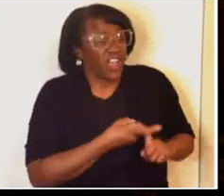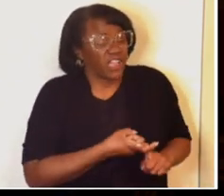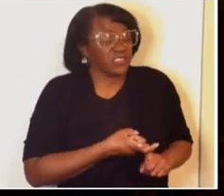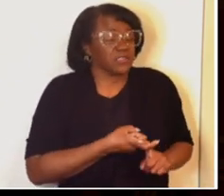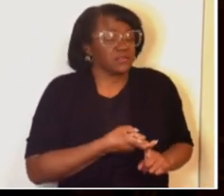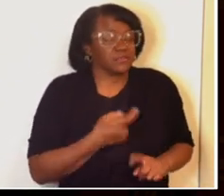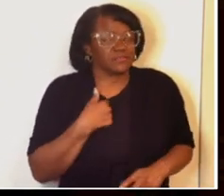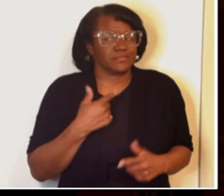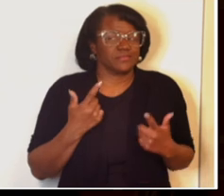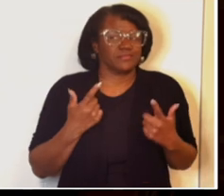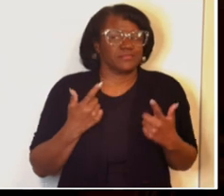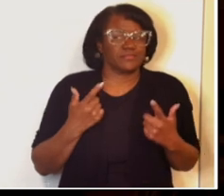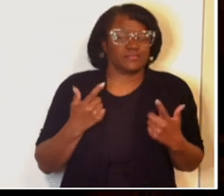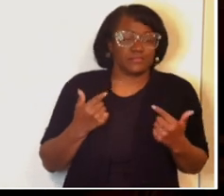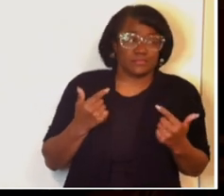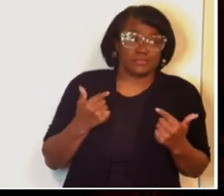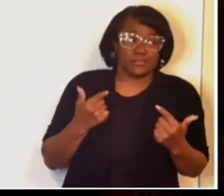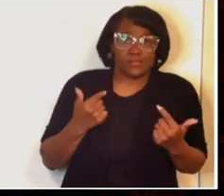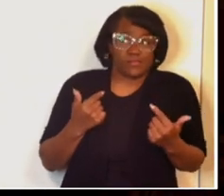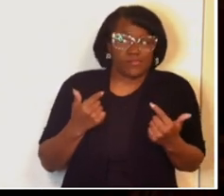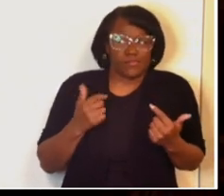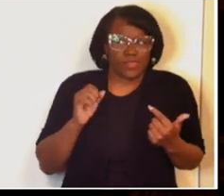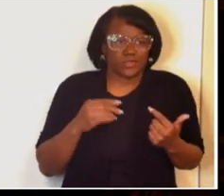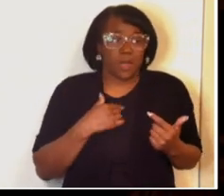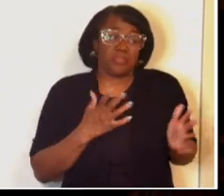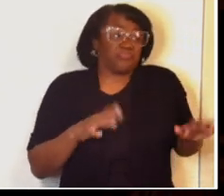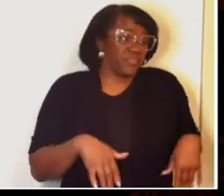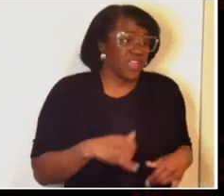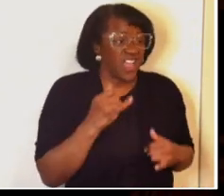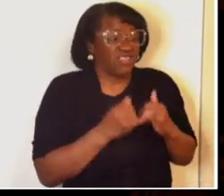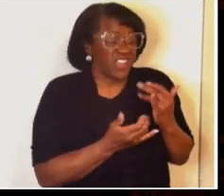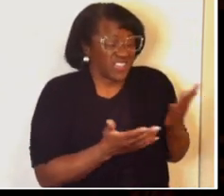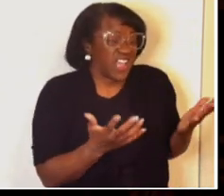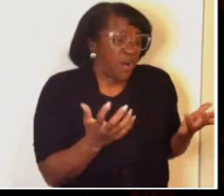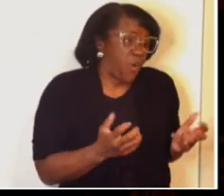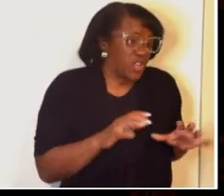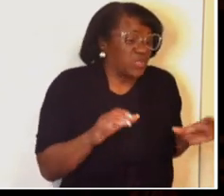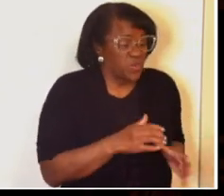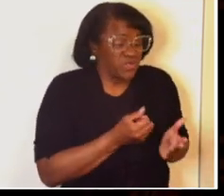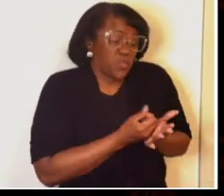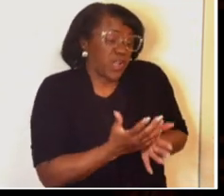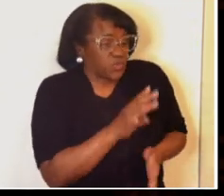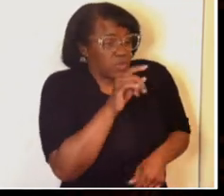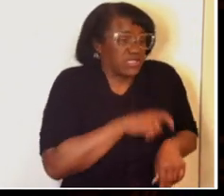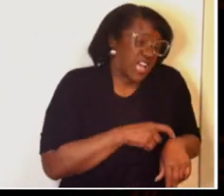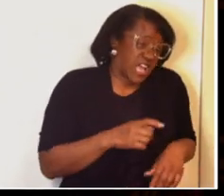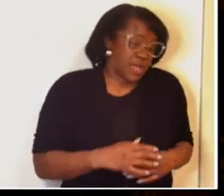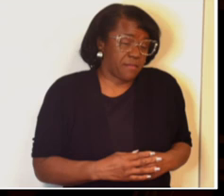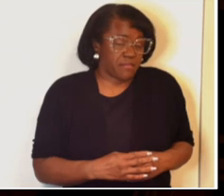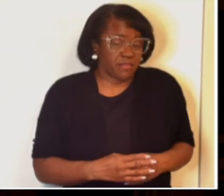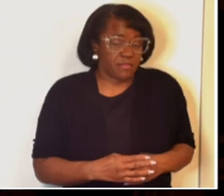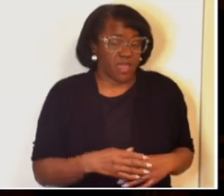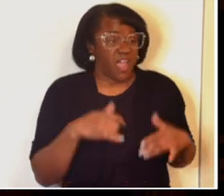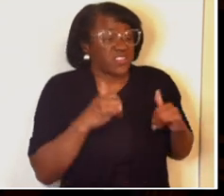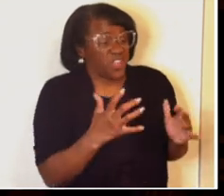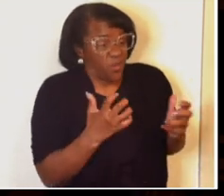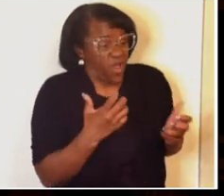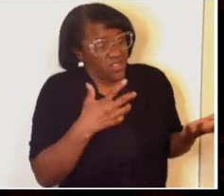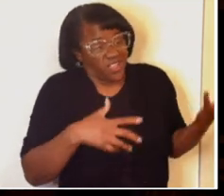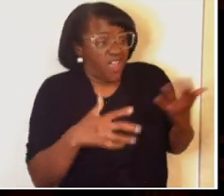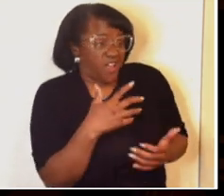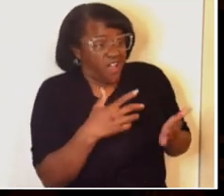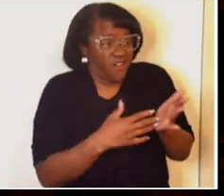it up. The last thing I want to do is waste your time. I'd still like us to hang out once in a while if that's okay with